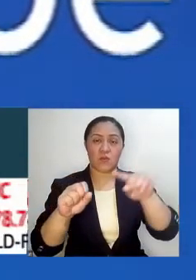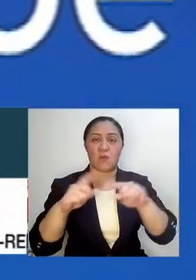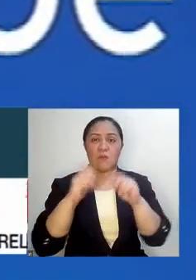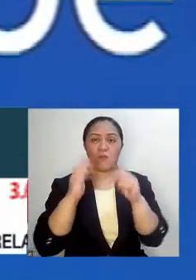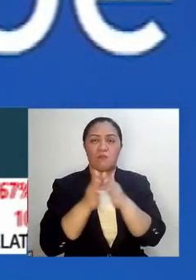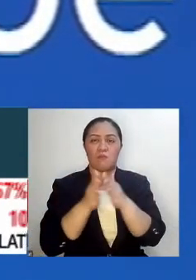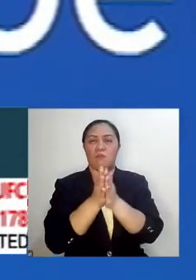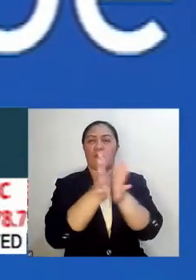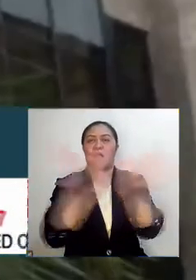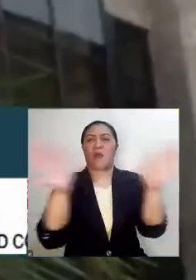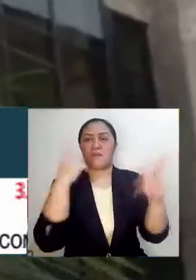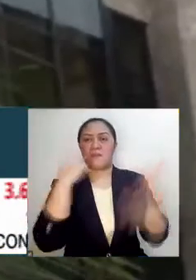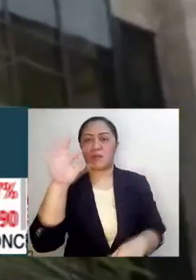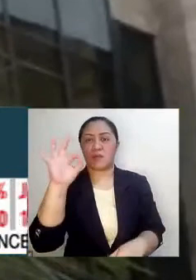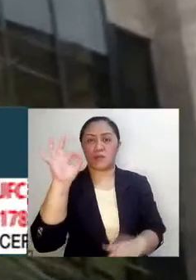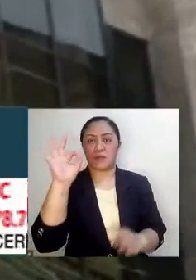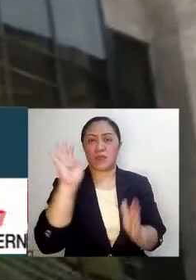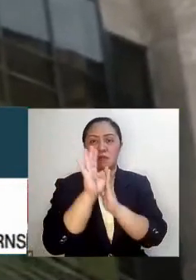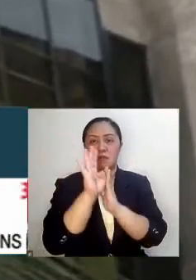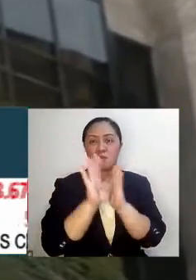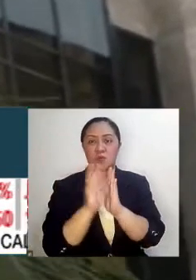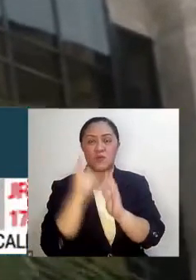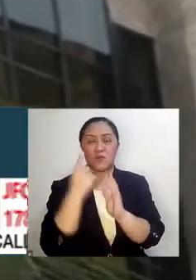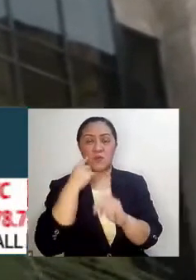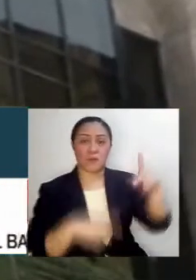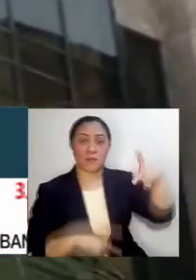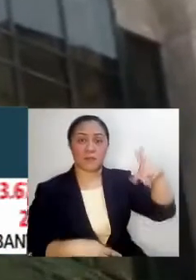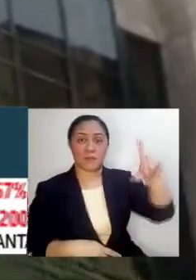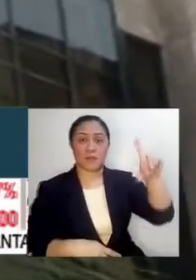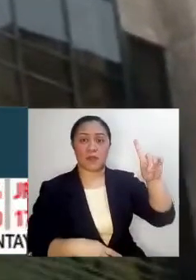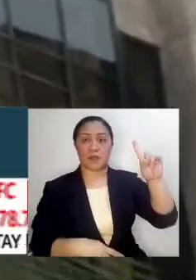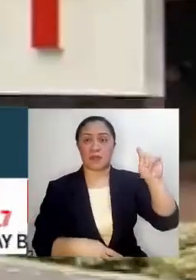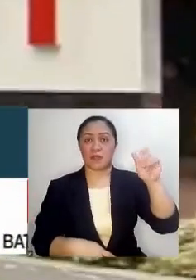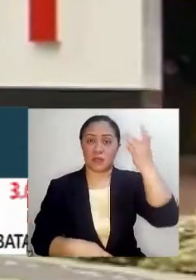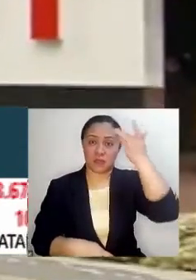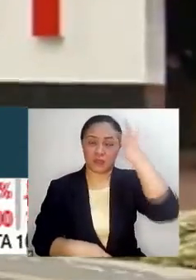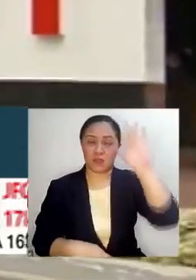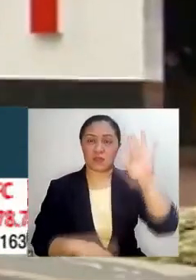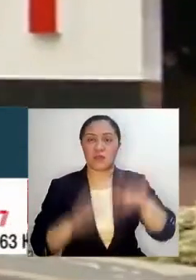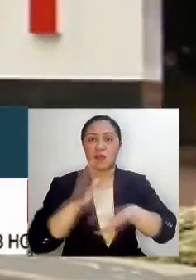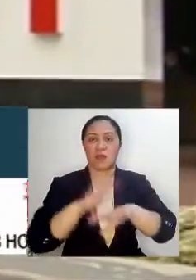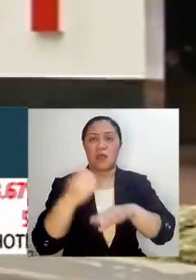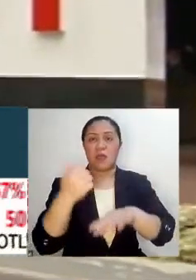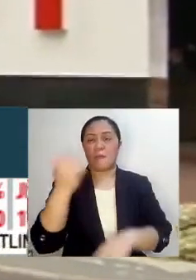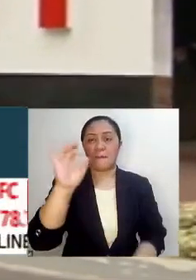billion pesos for the year. PLDT Smart announced a capex plan of between 88